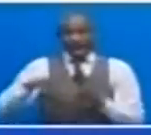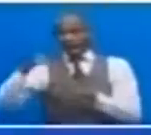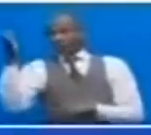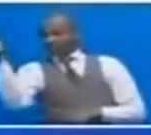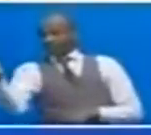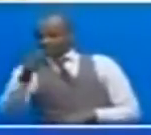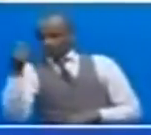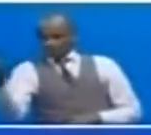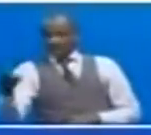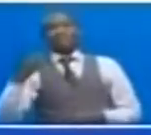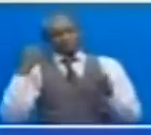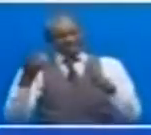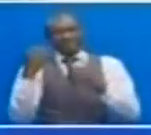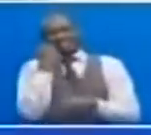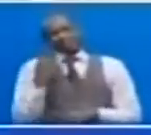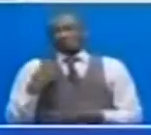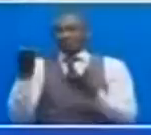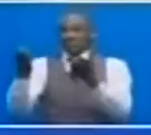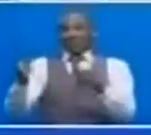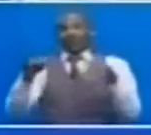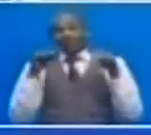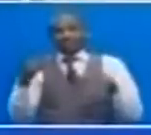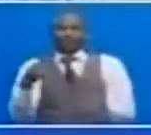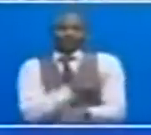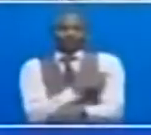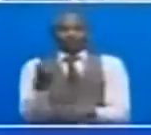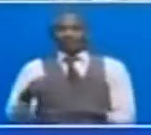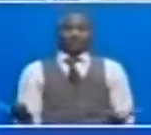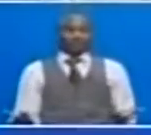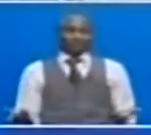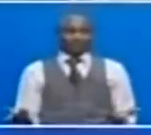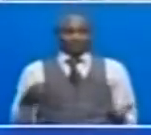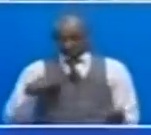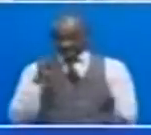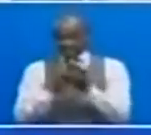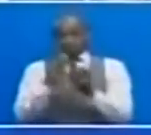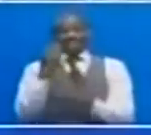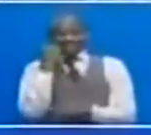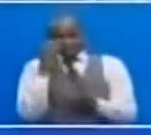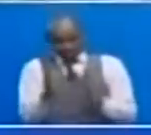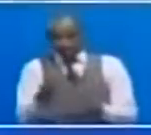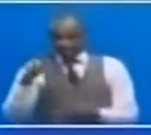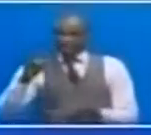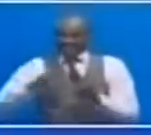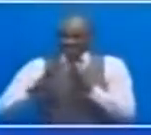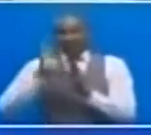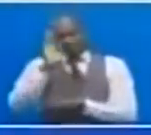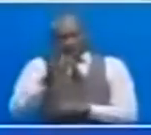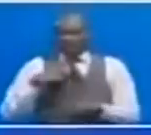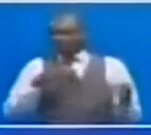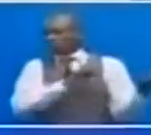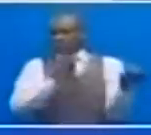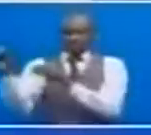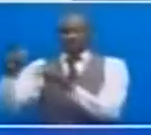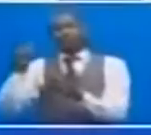this door are more patients who are waiting to be attended. We met a patient whose relatives have opted to transfer him